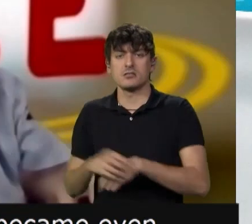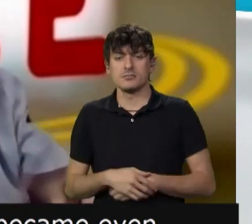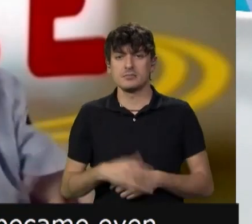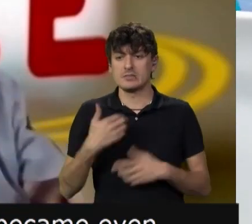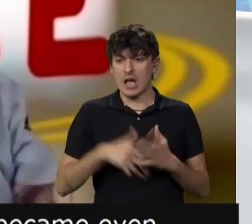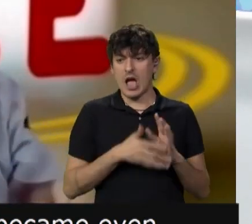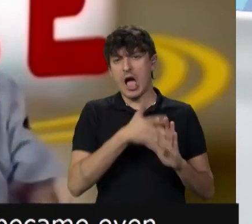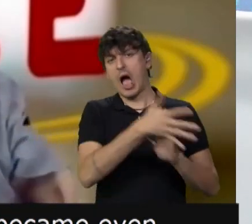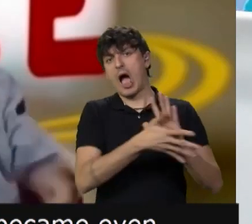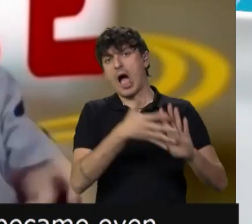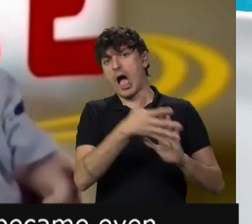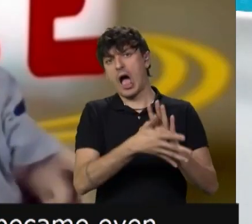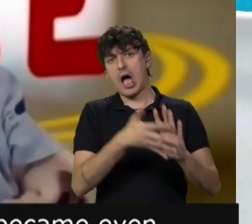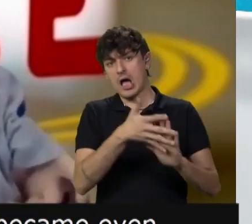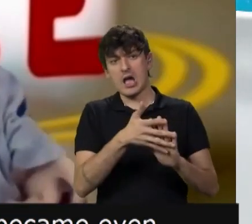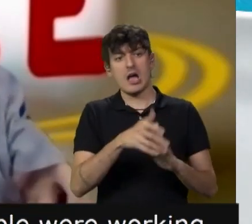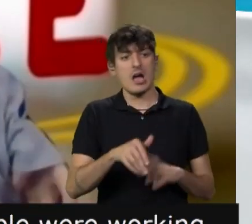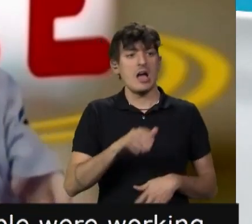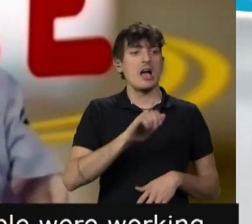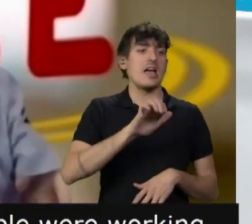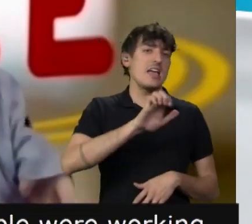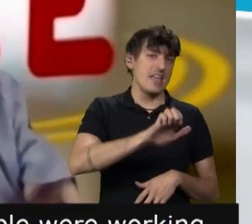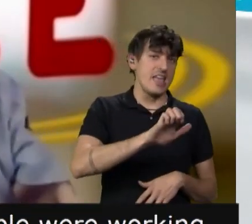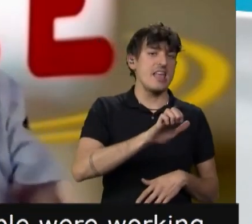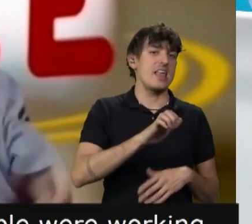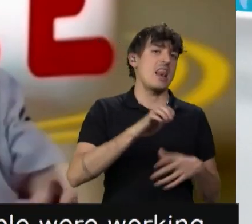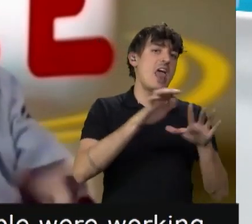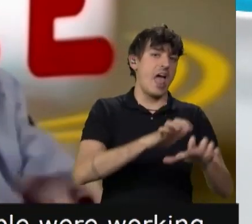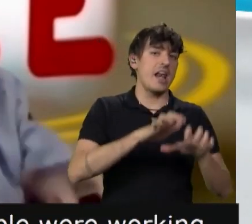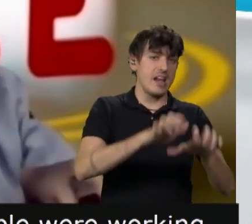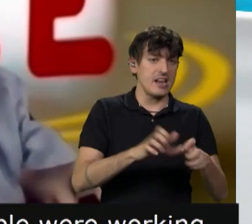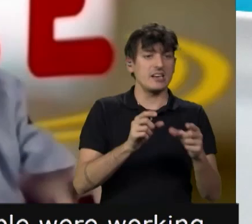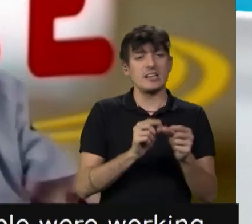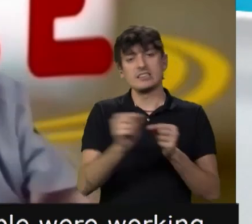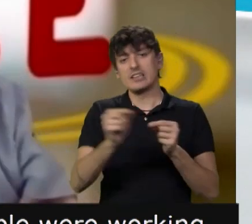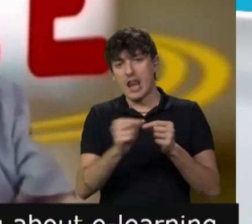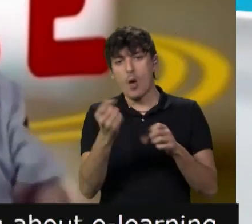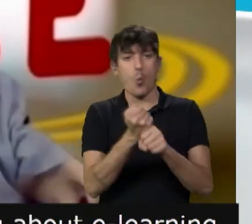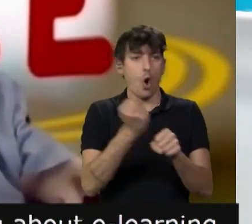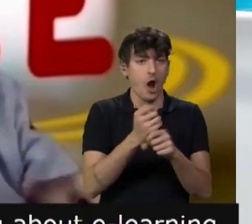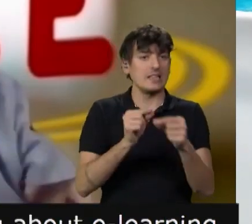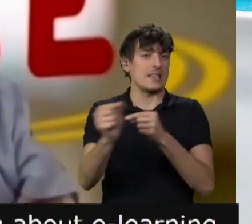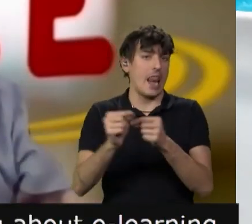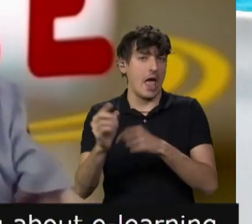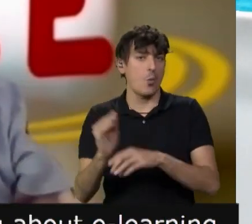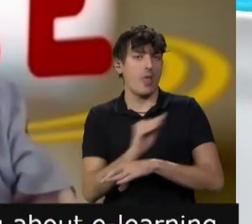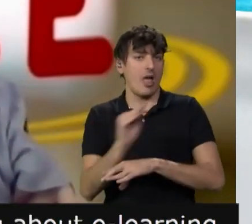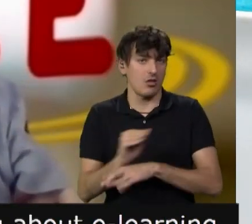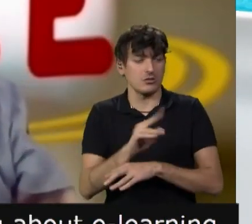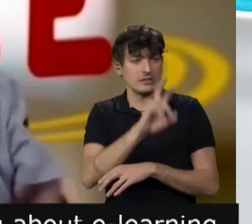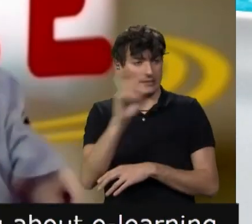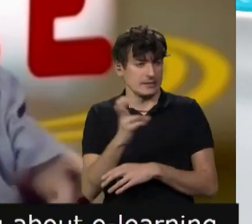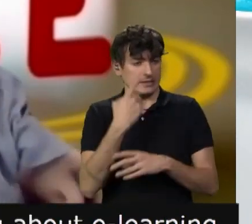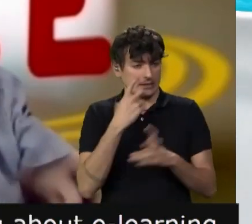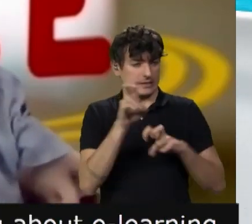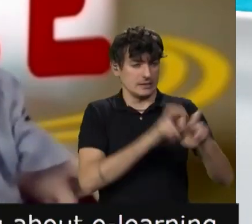different. So we've been talking about e-learning, telework, technological solutions to